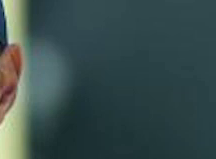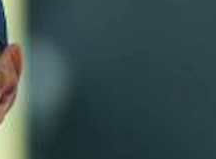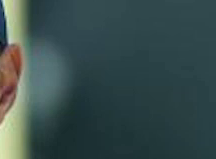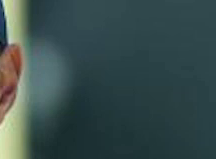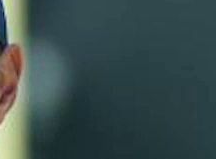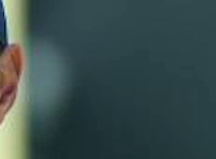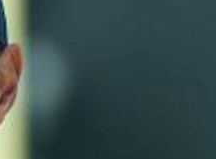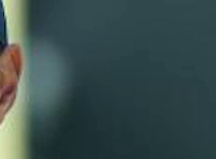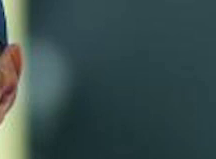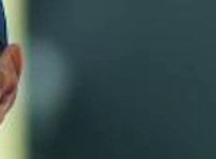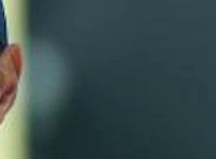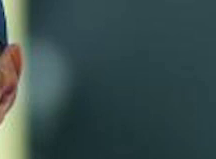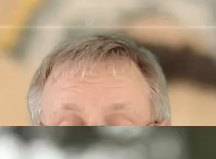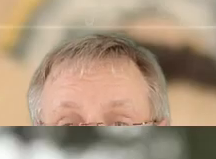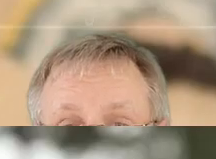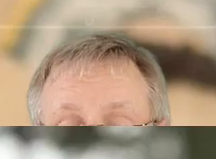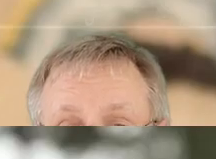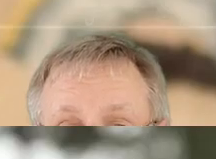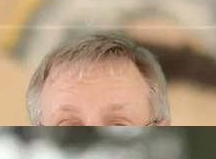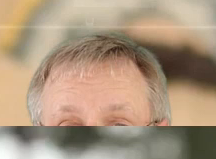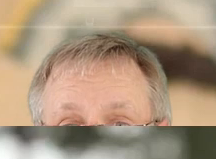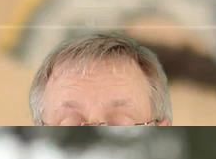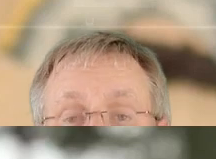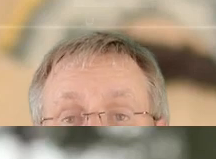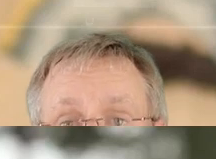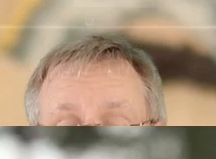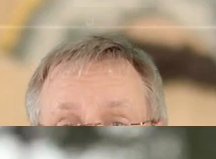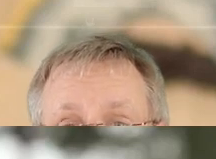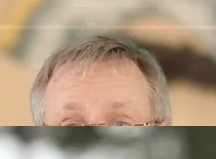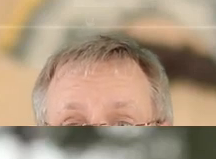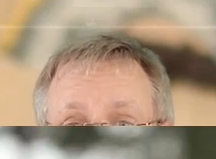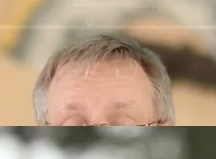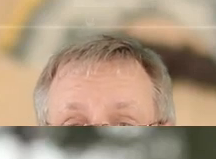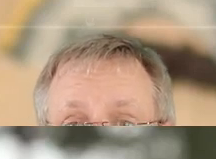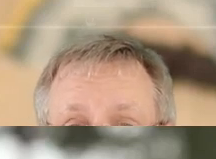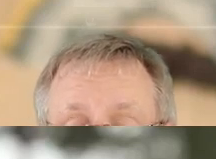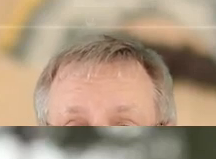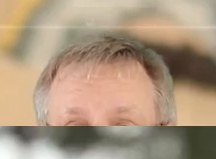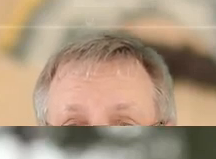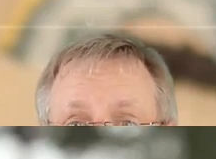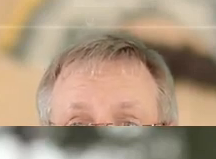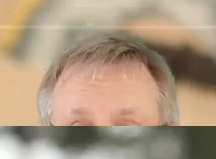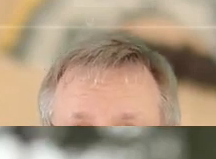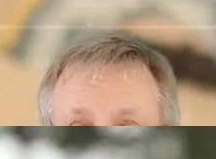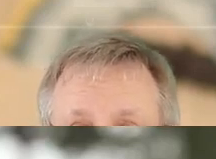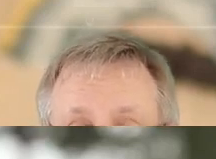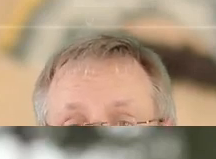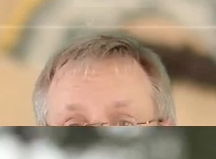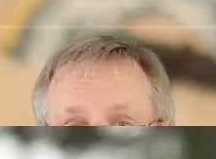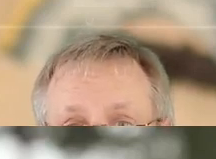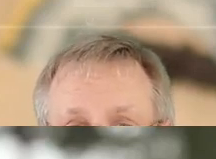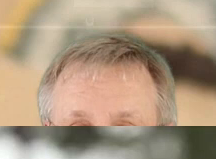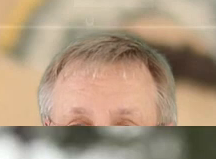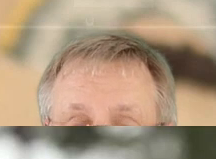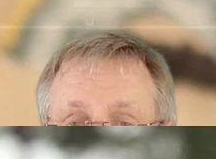is on the men's calendar. That will be the Masters at Augusta National. And the good news for the organizers is that Tiger Woods confirmed that he will be playing